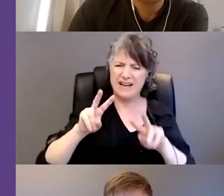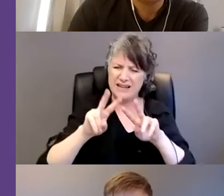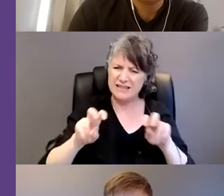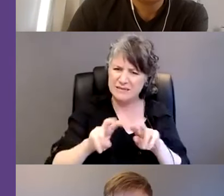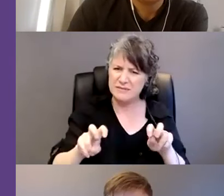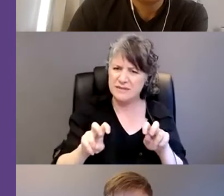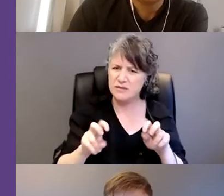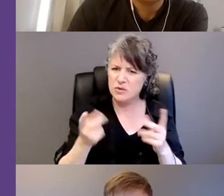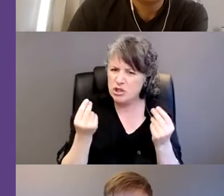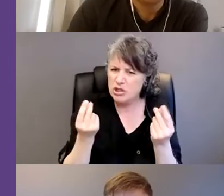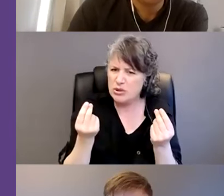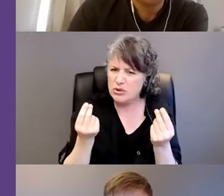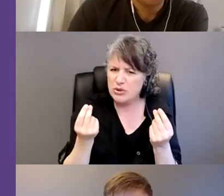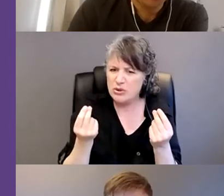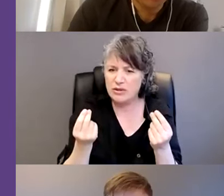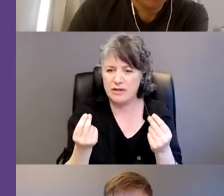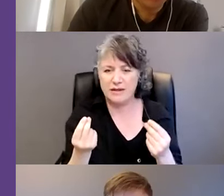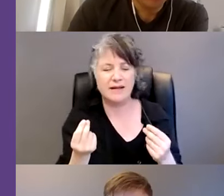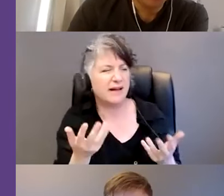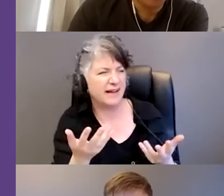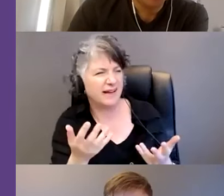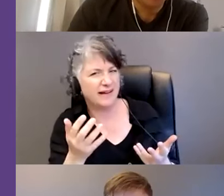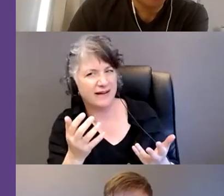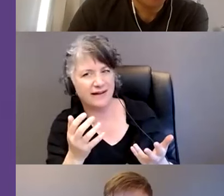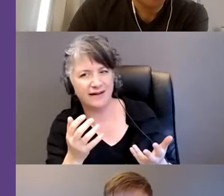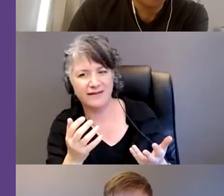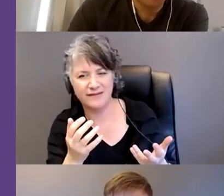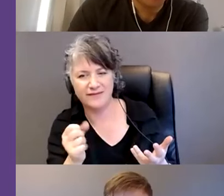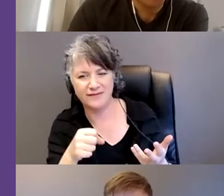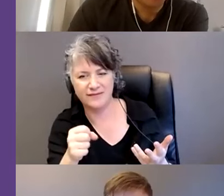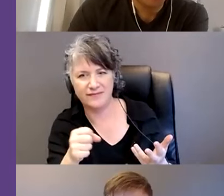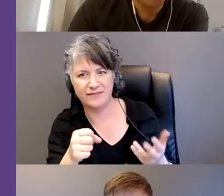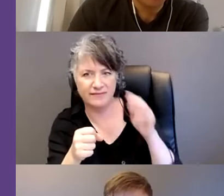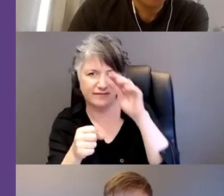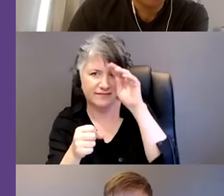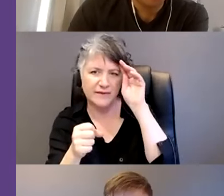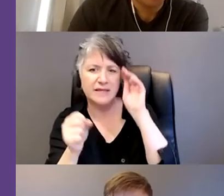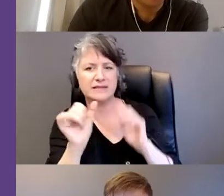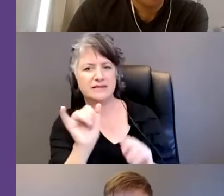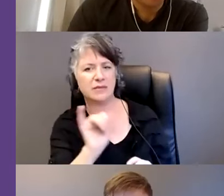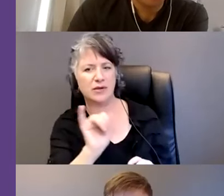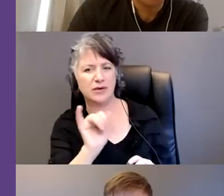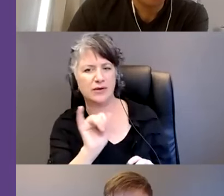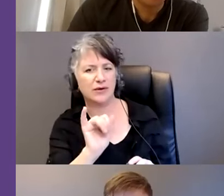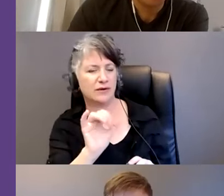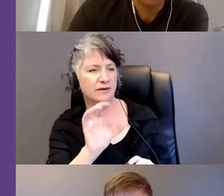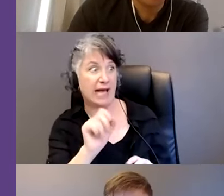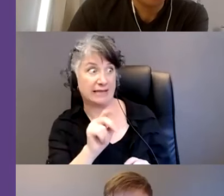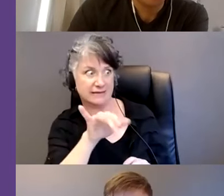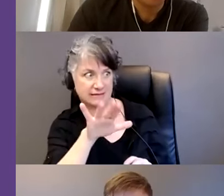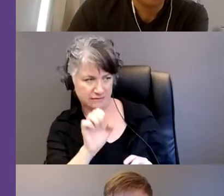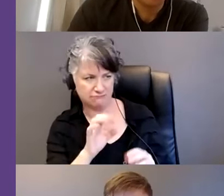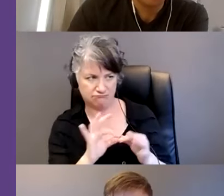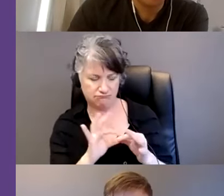That's actually similar to what Shauna just said, in the sense of we want people to participate. We will reapproach,